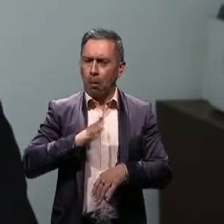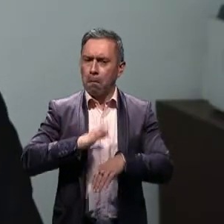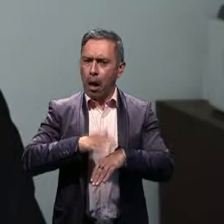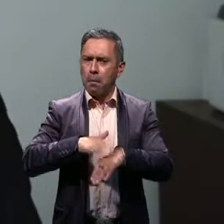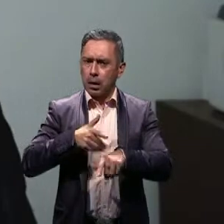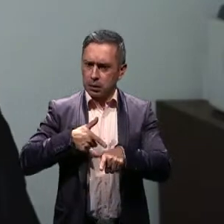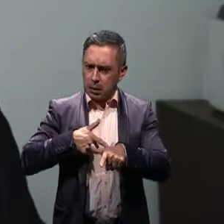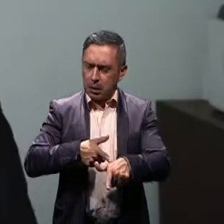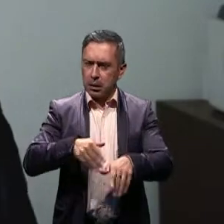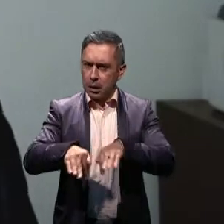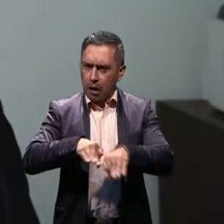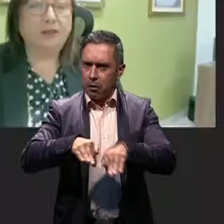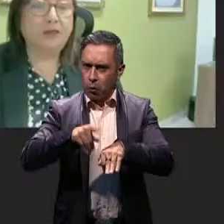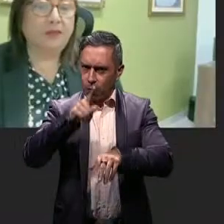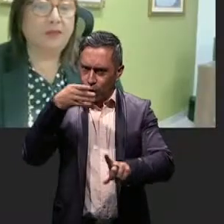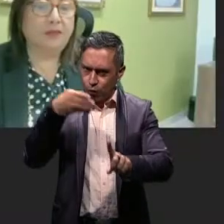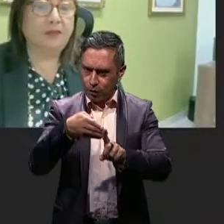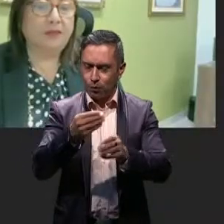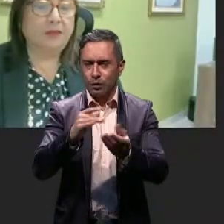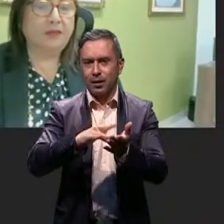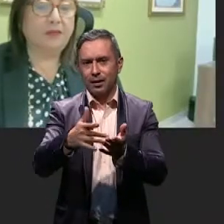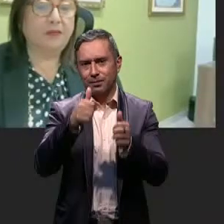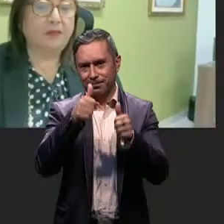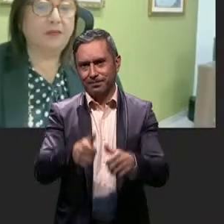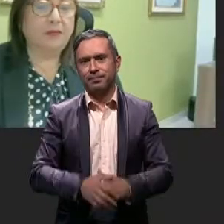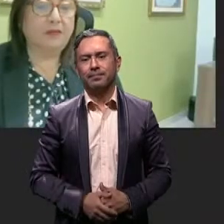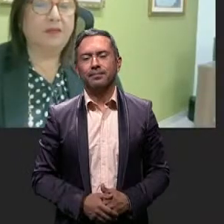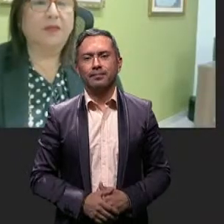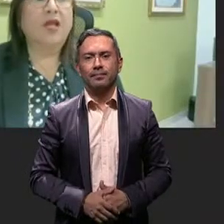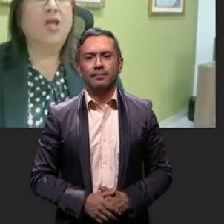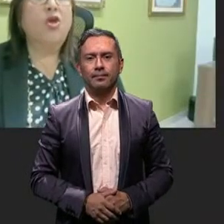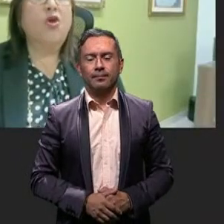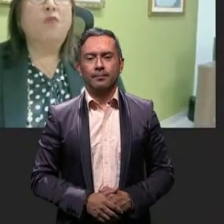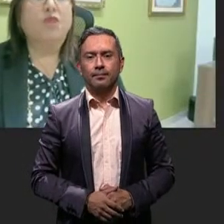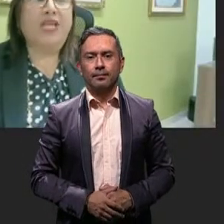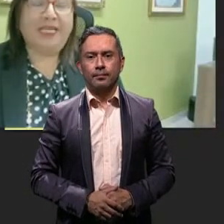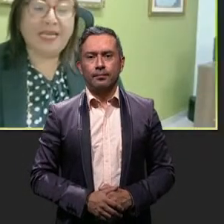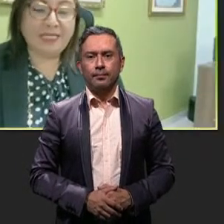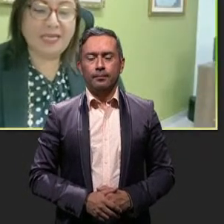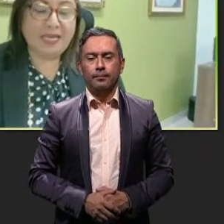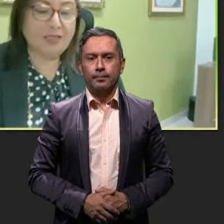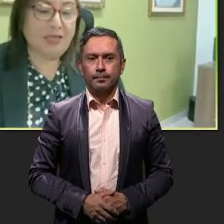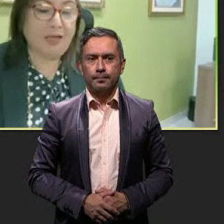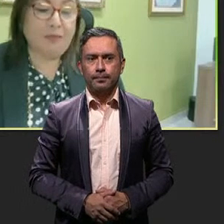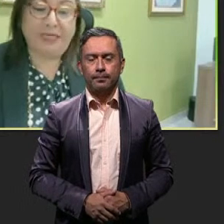available and we would like to continue working in this pathway. Thank you very much.